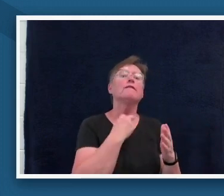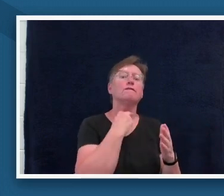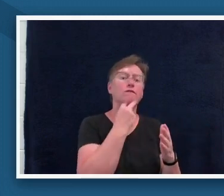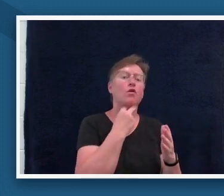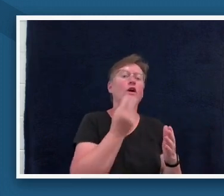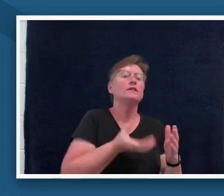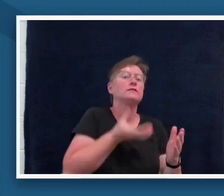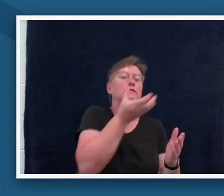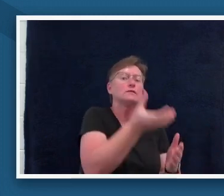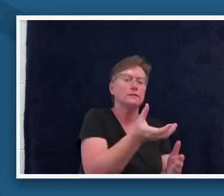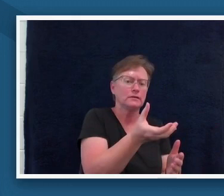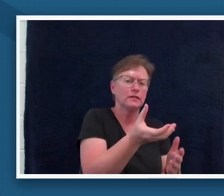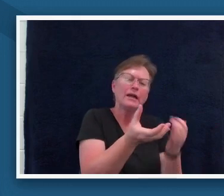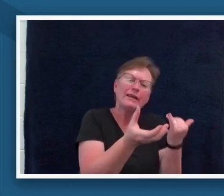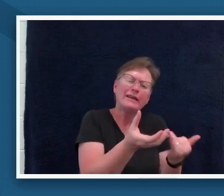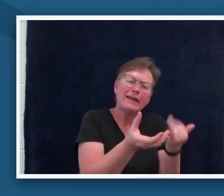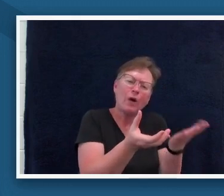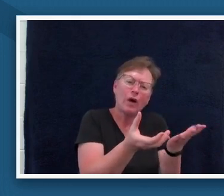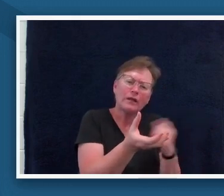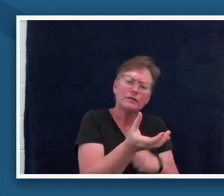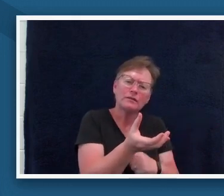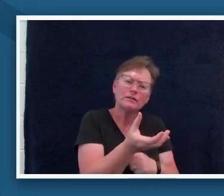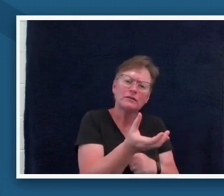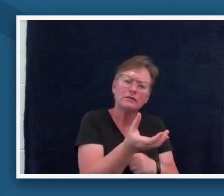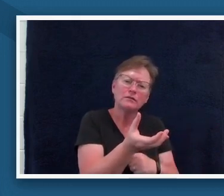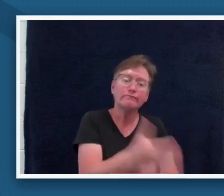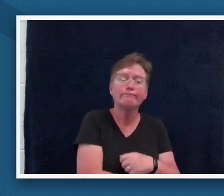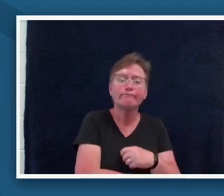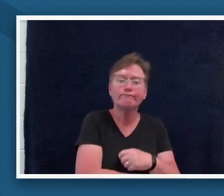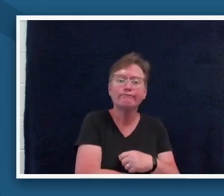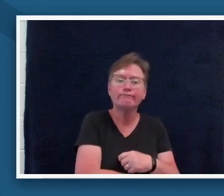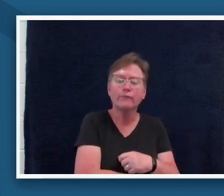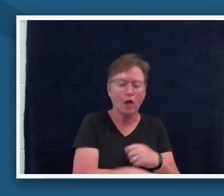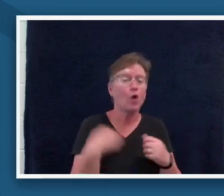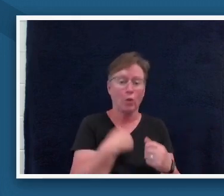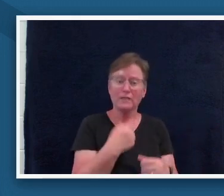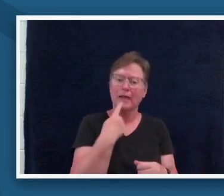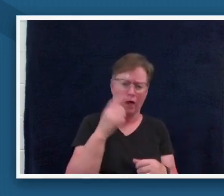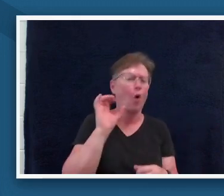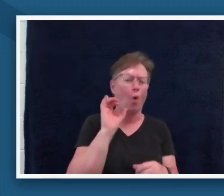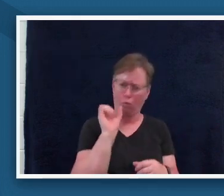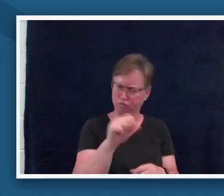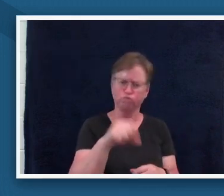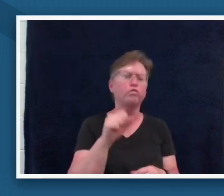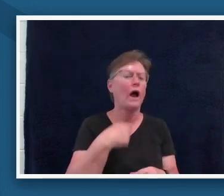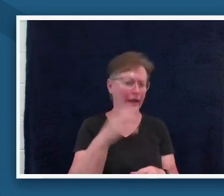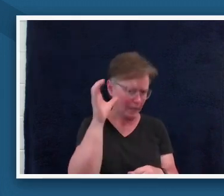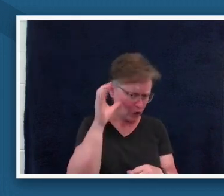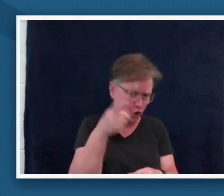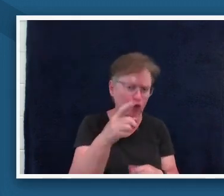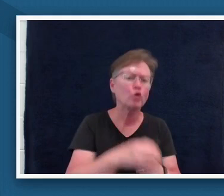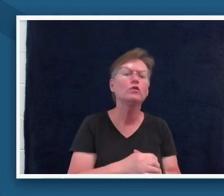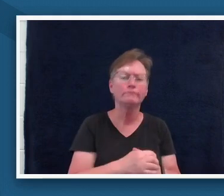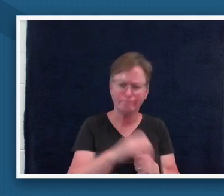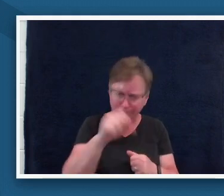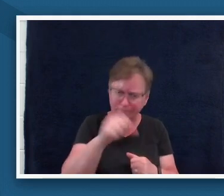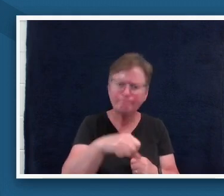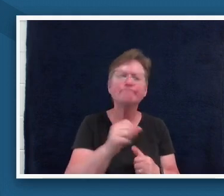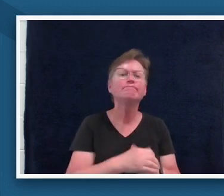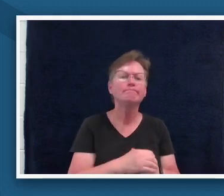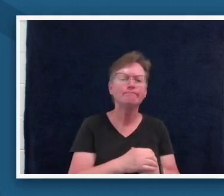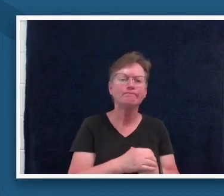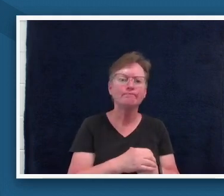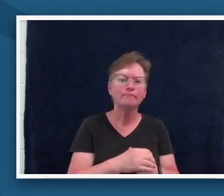right? We say so often, like, I hear you, I see you. They're wanting you to do something